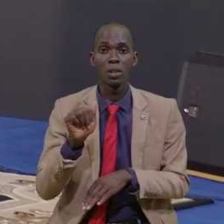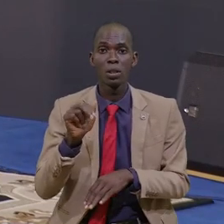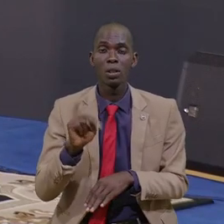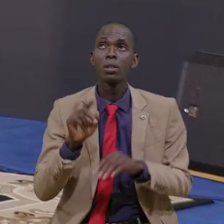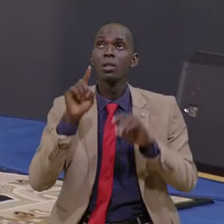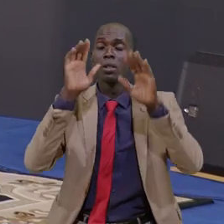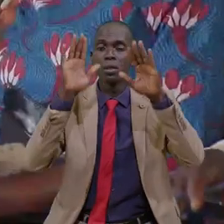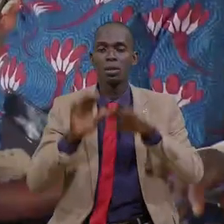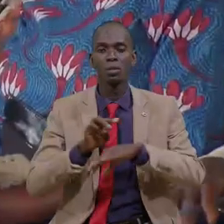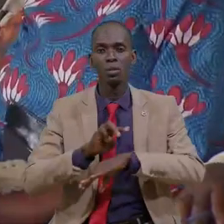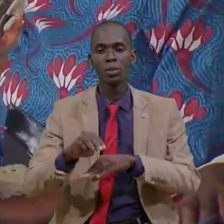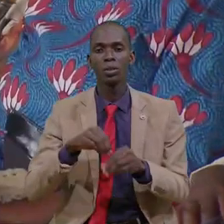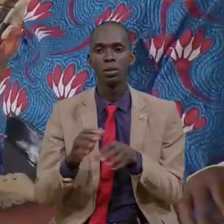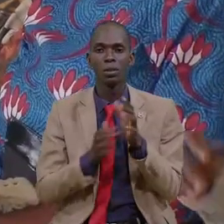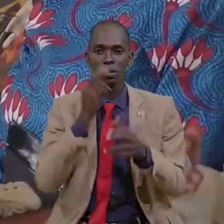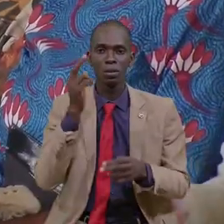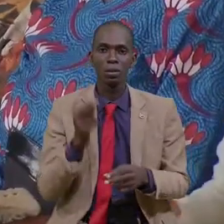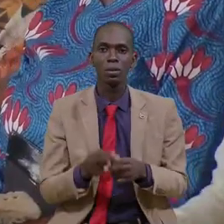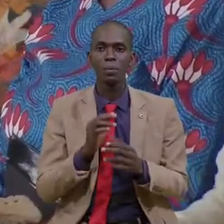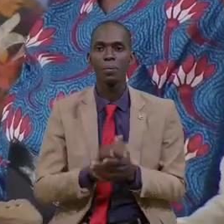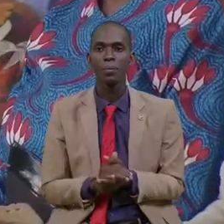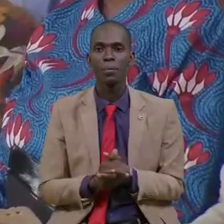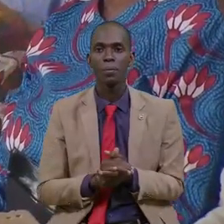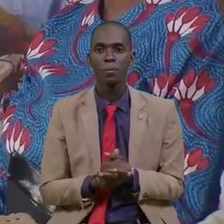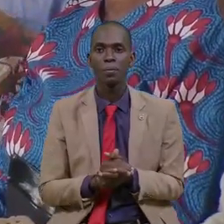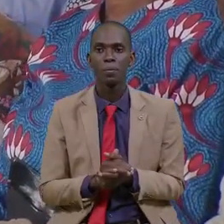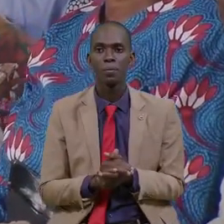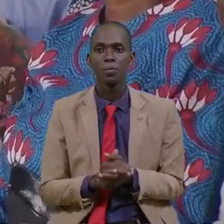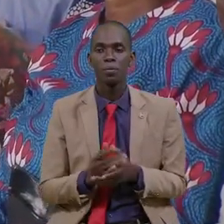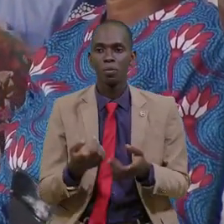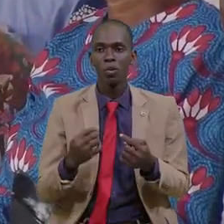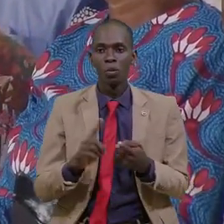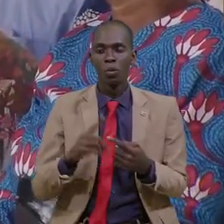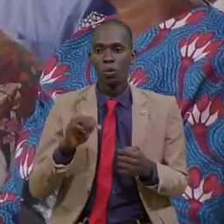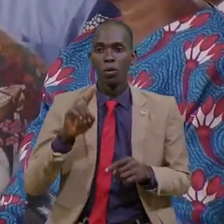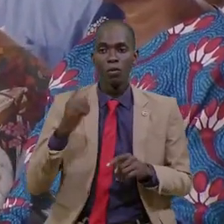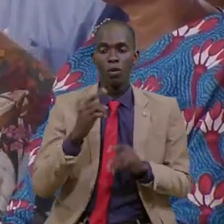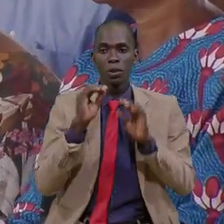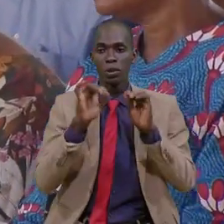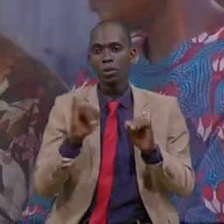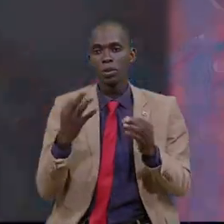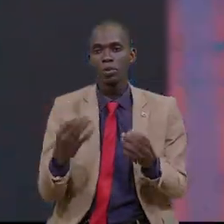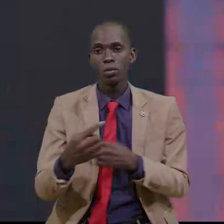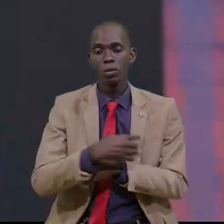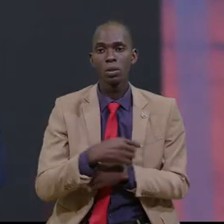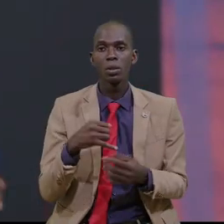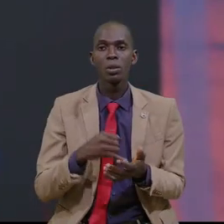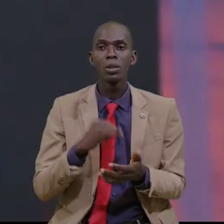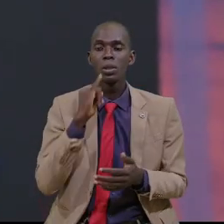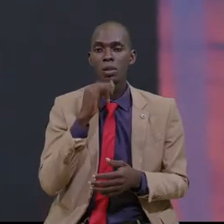in Jesus' name. We're coming to the first message today, and it is the